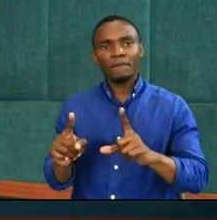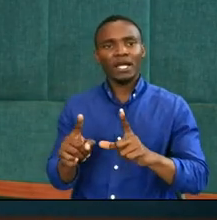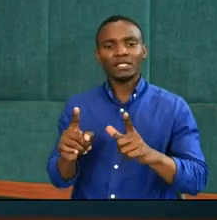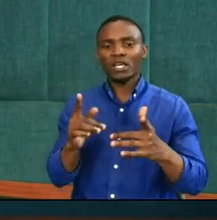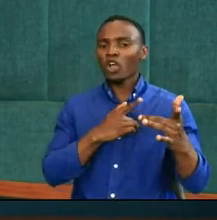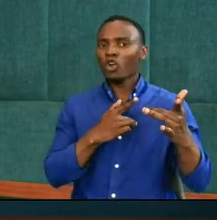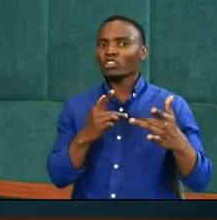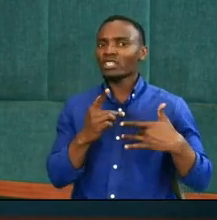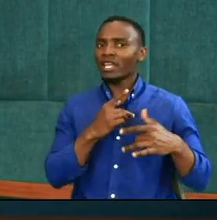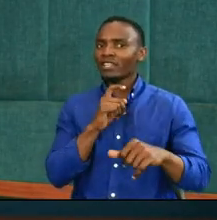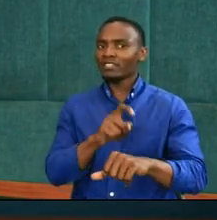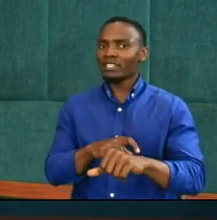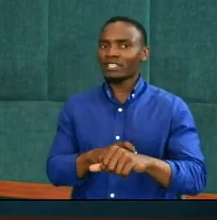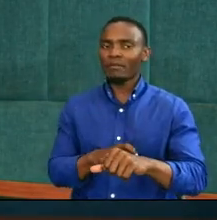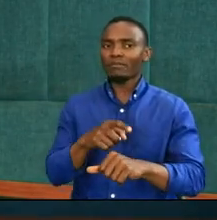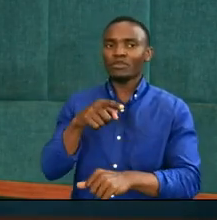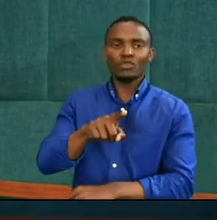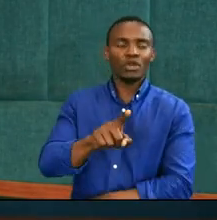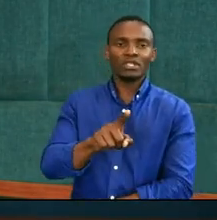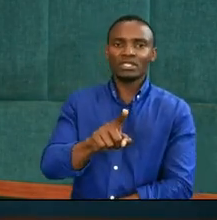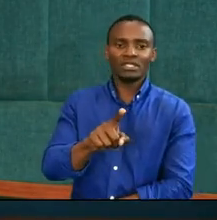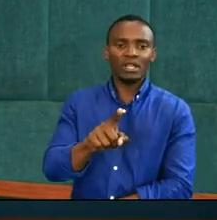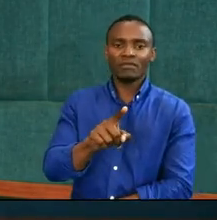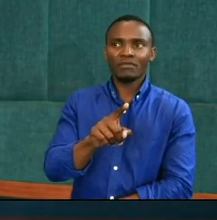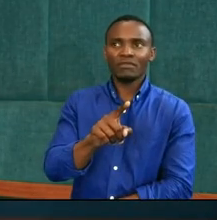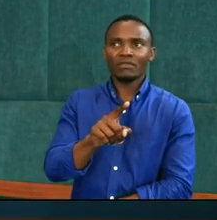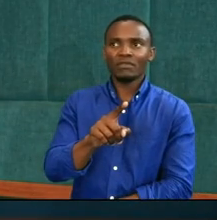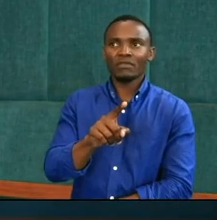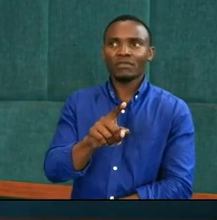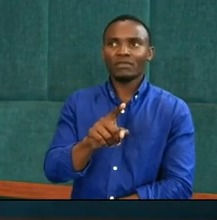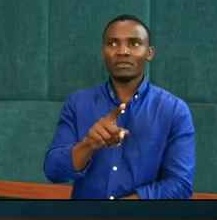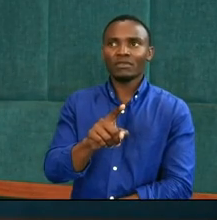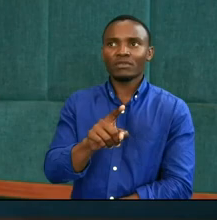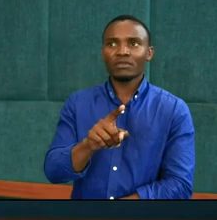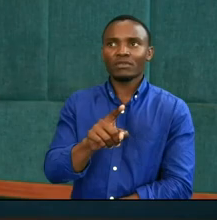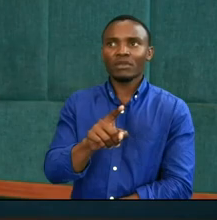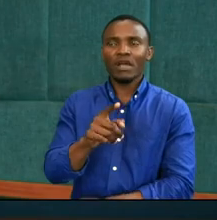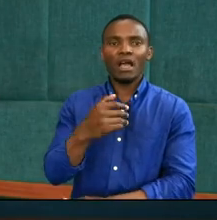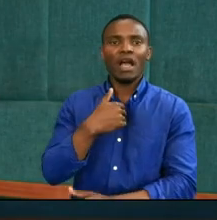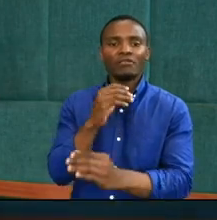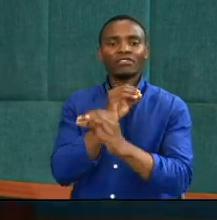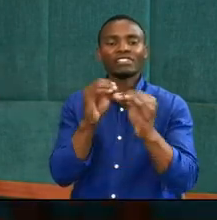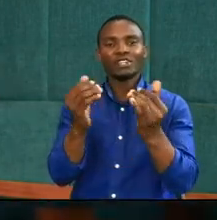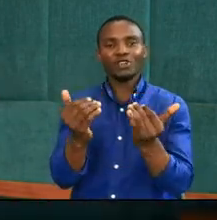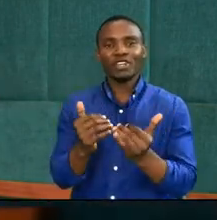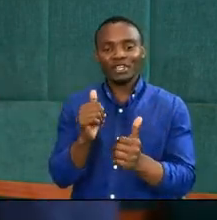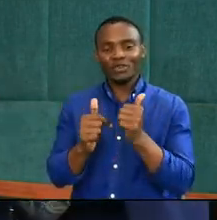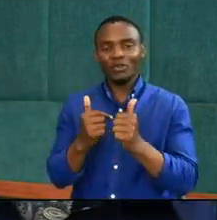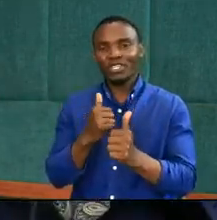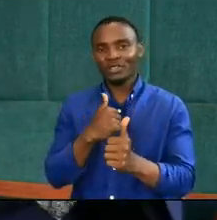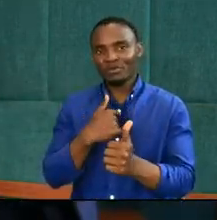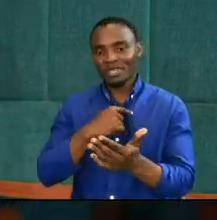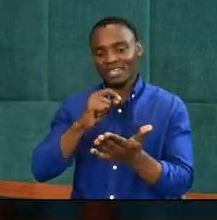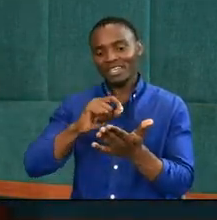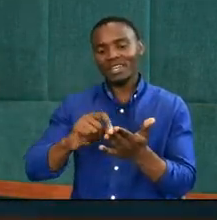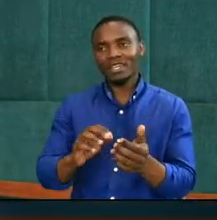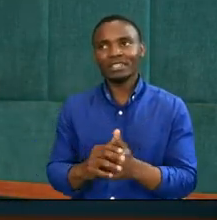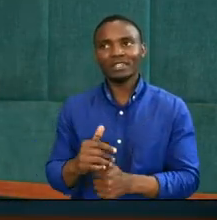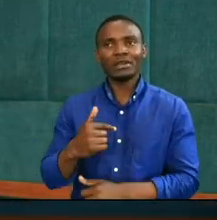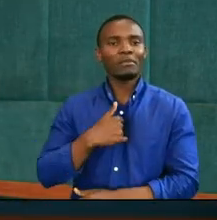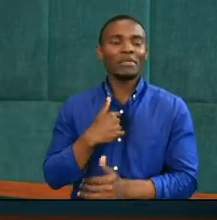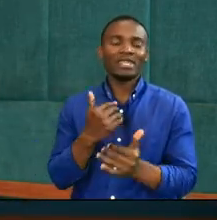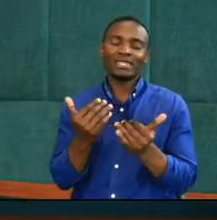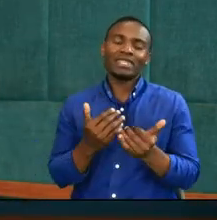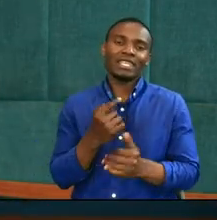and the season, brethren, you have no need that I should write to you. Ha! In other words, I don't need to tell